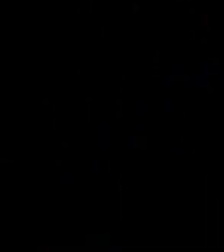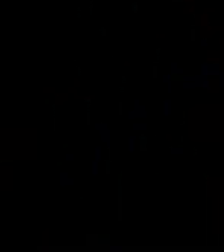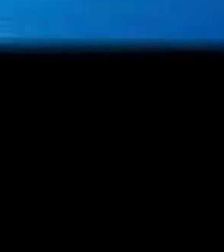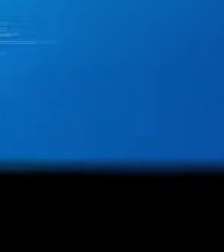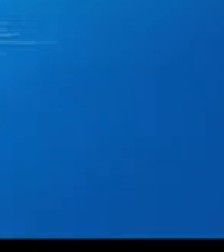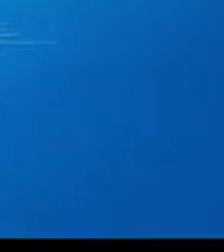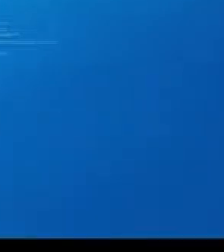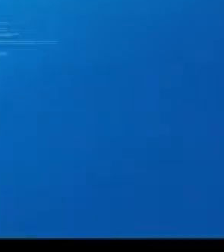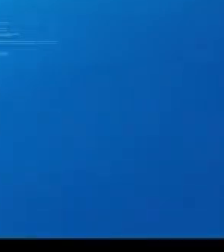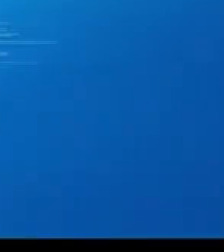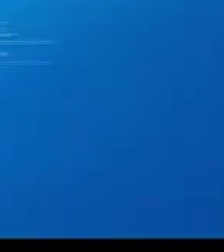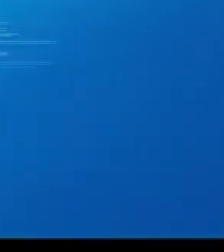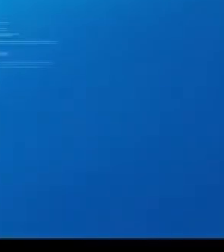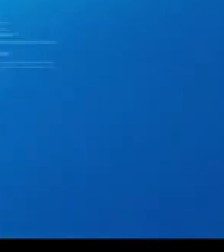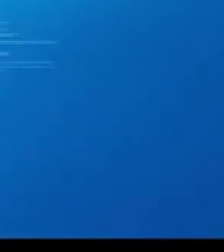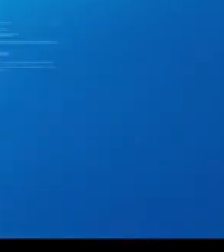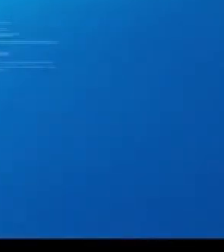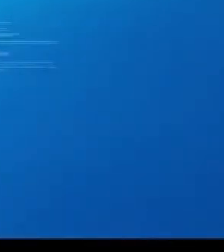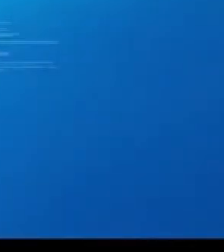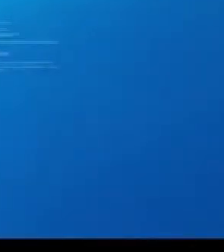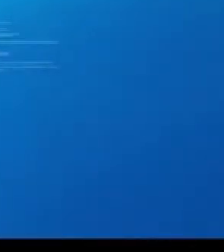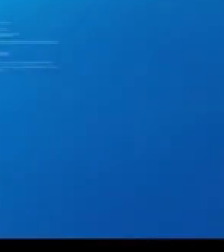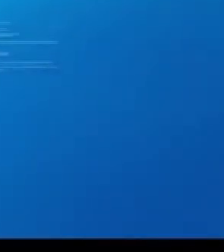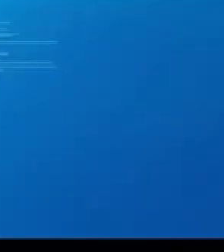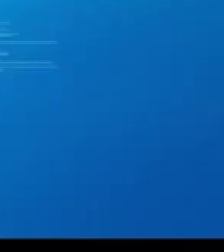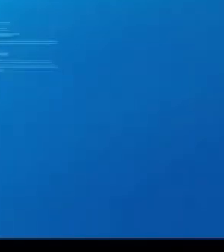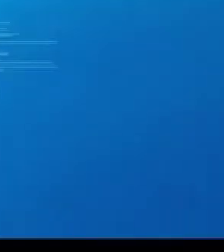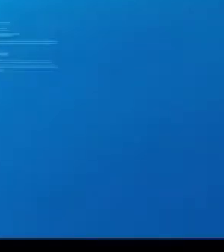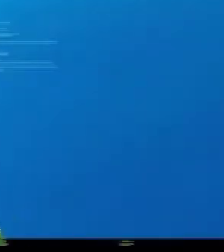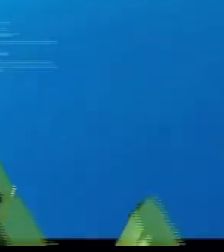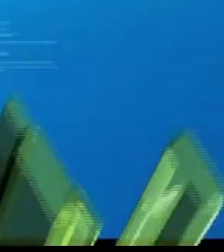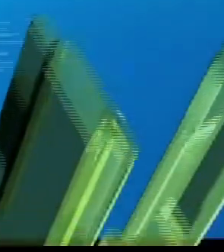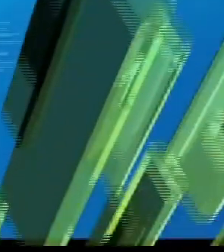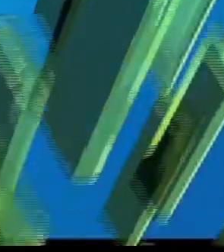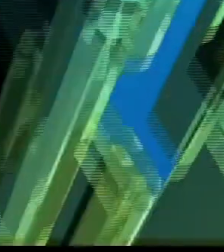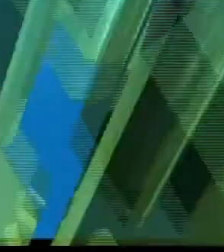ZNS Network presents The Bahamas Tonight.